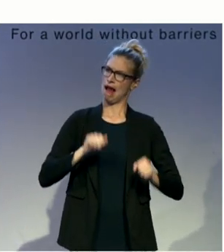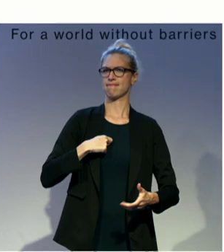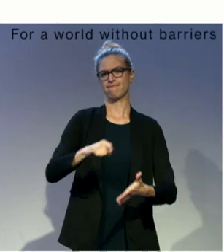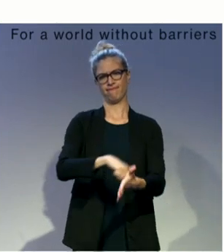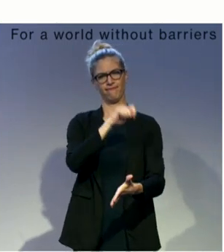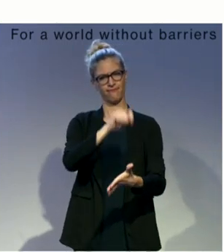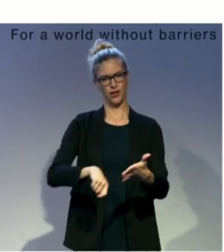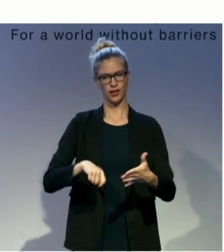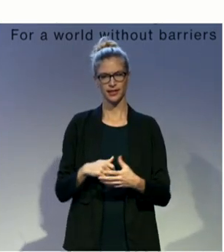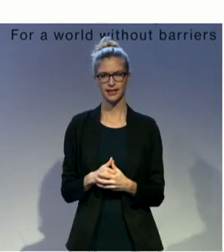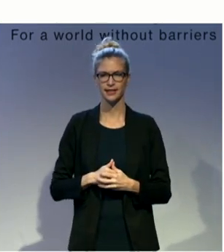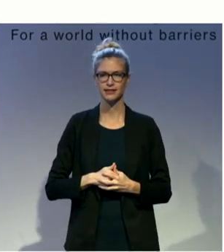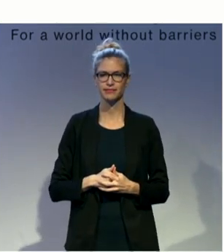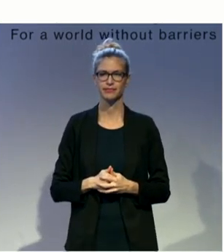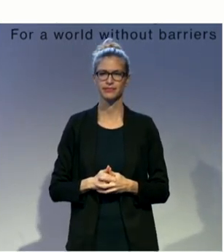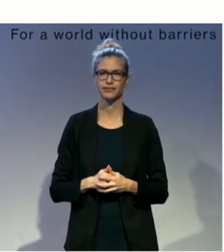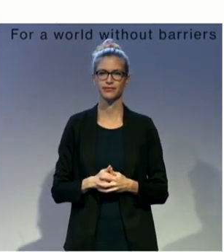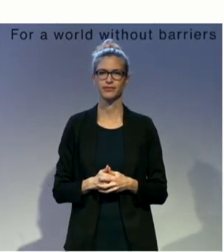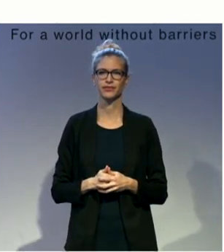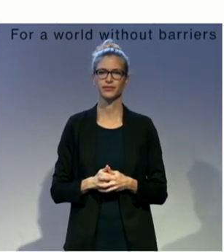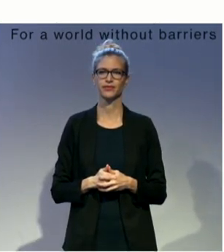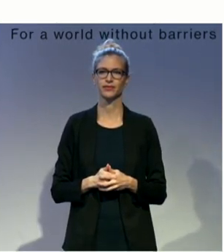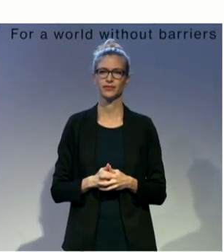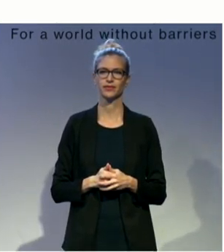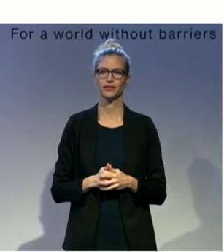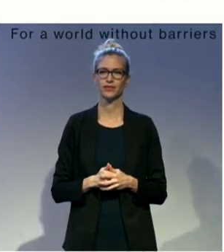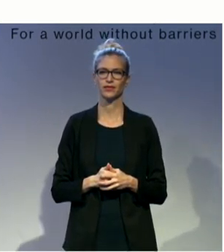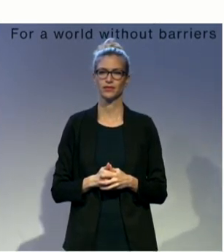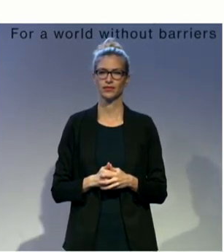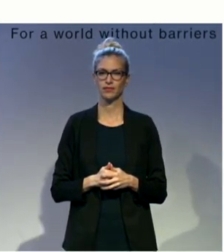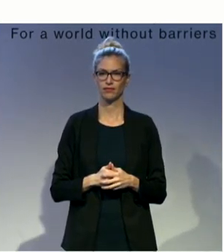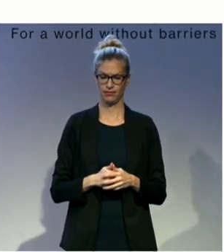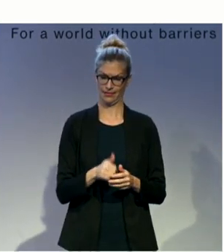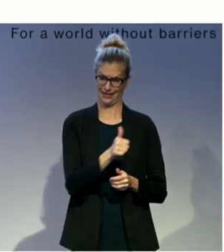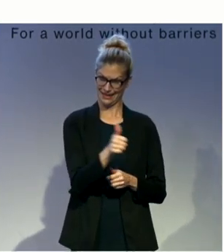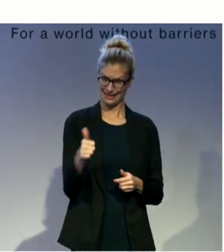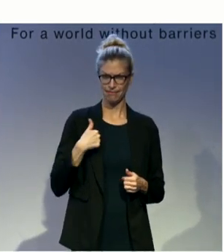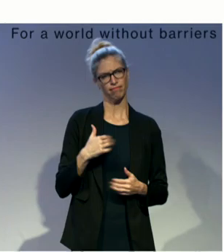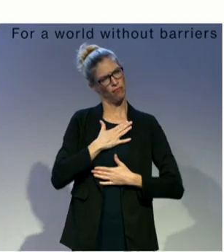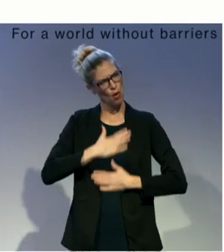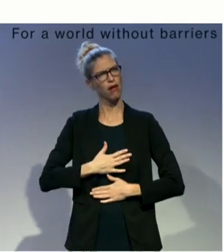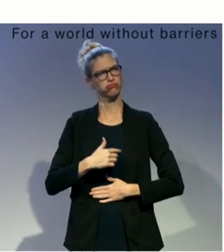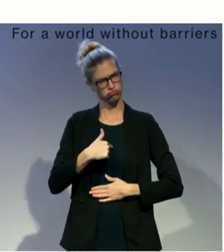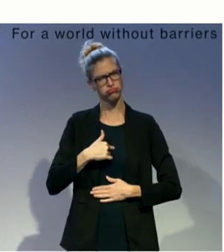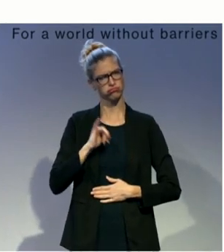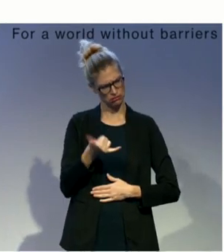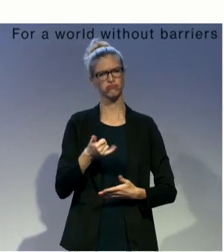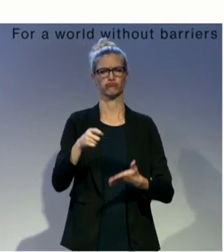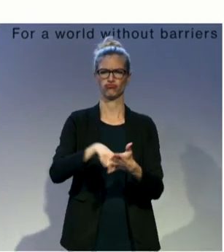in this demand. Also, we tell them about